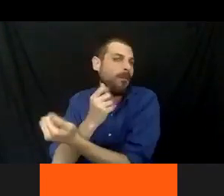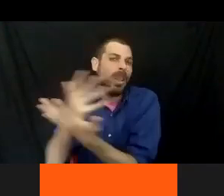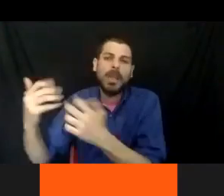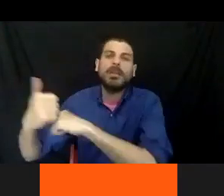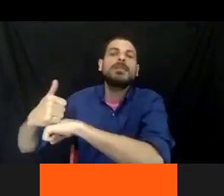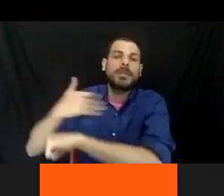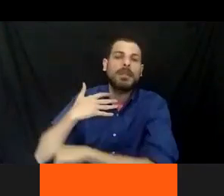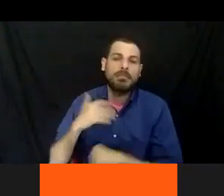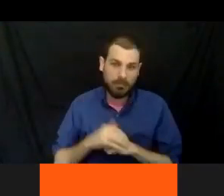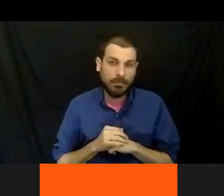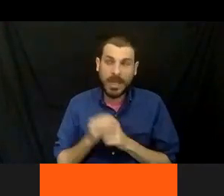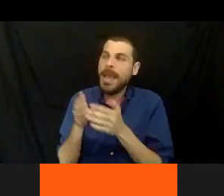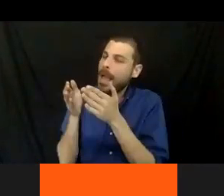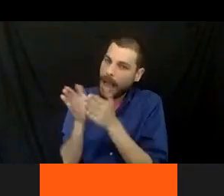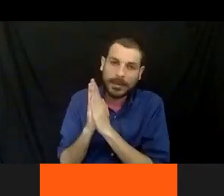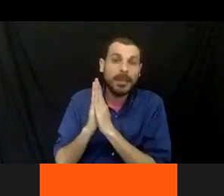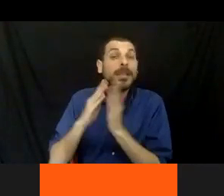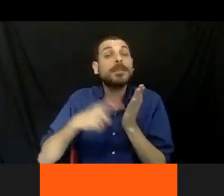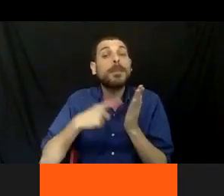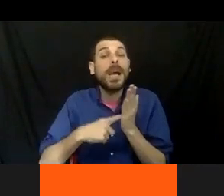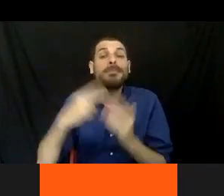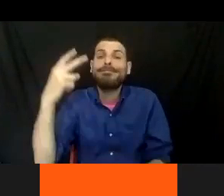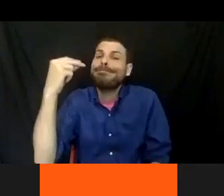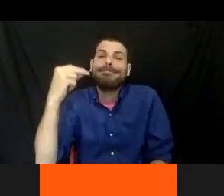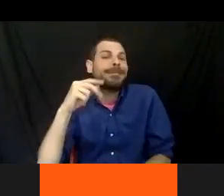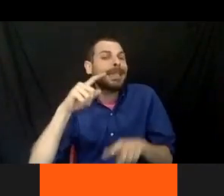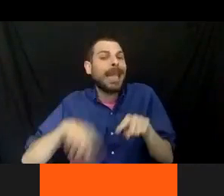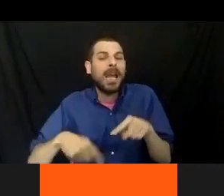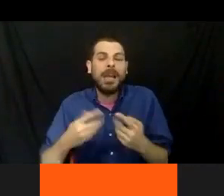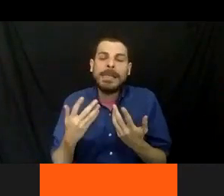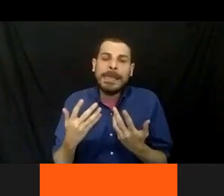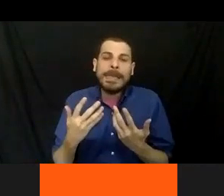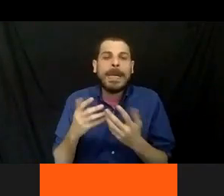that, but I think it's a good idea to ask for it. And if you,